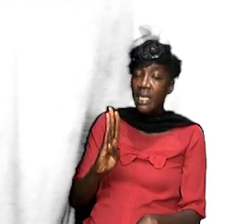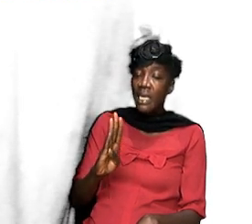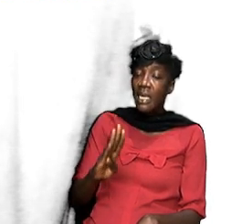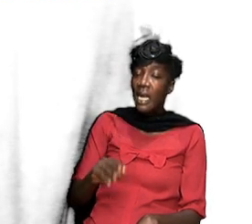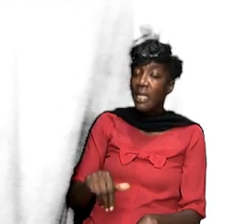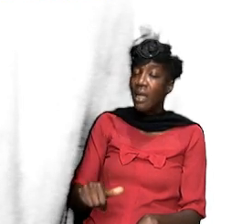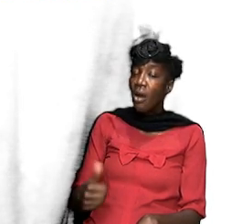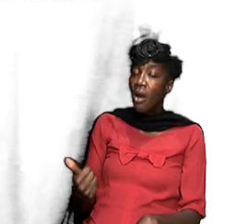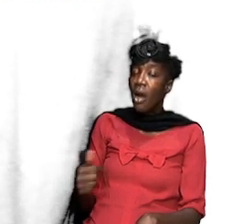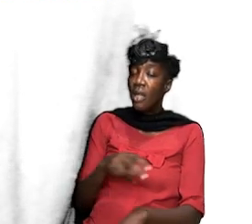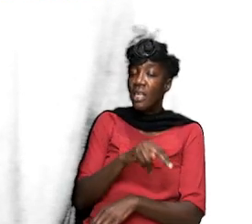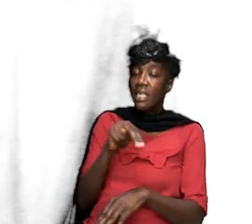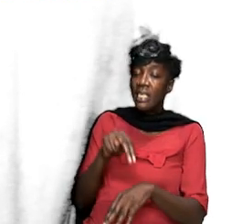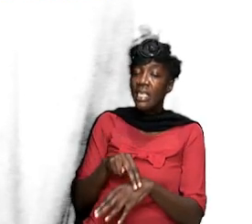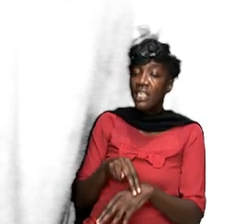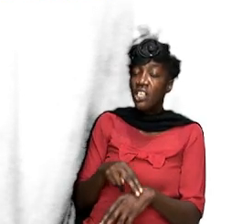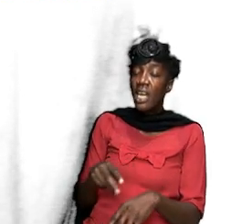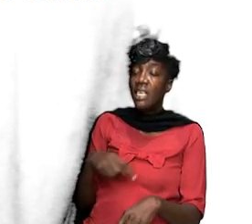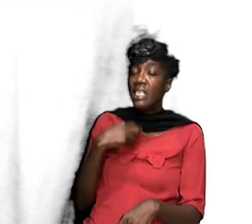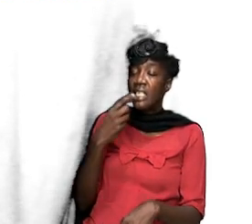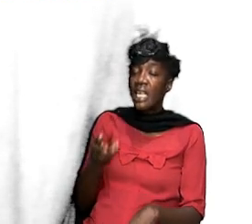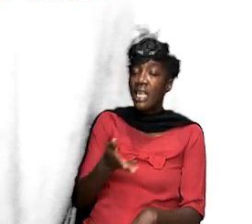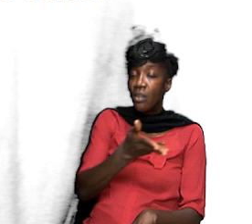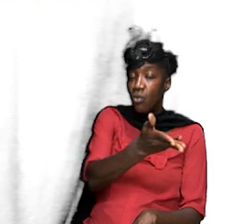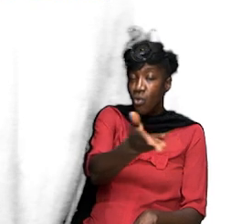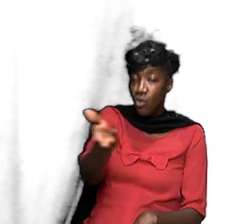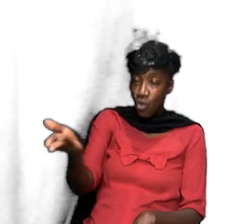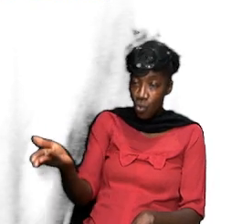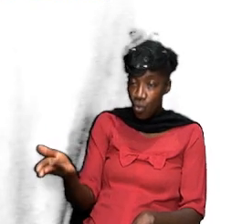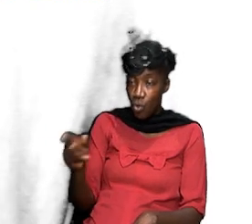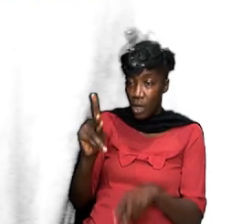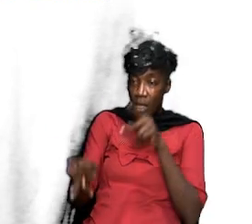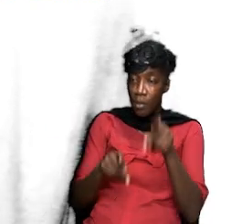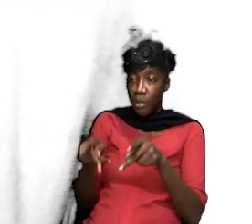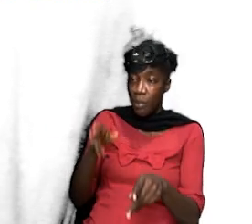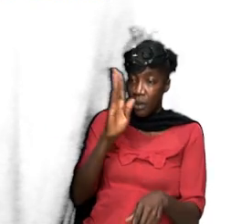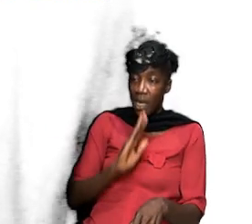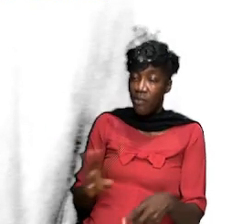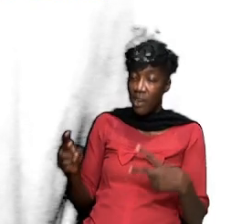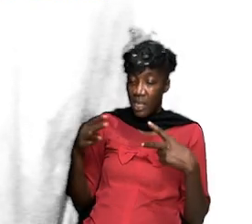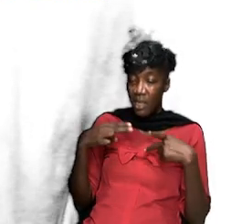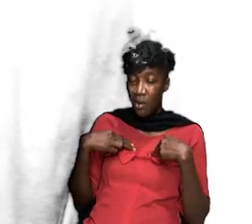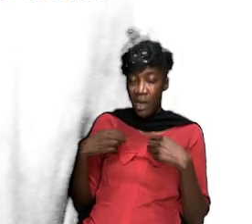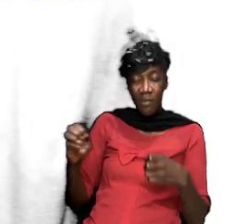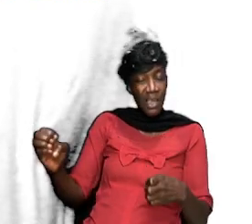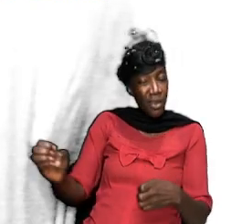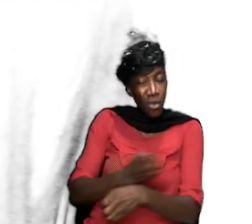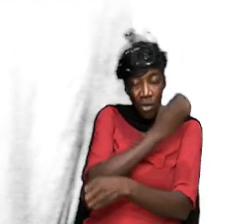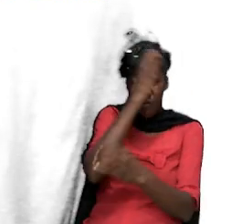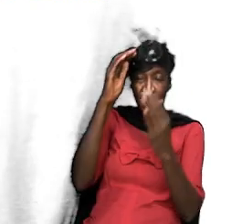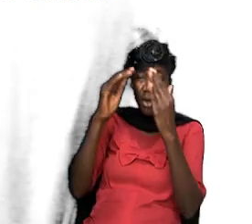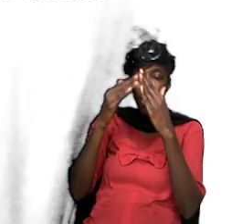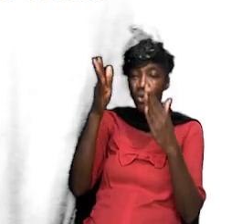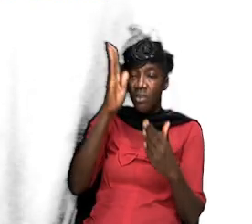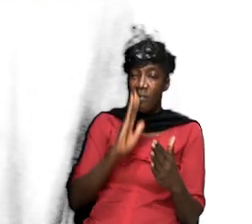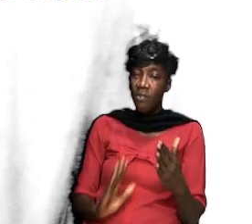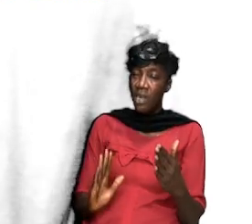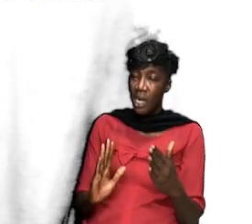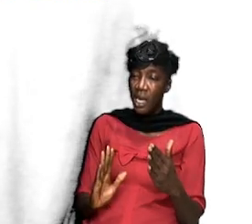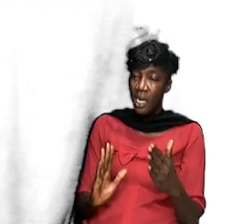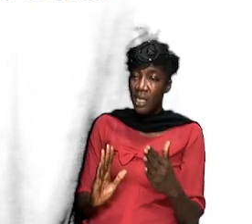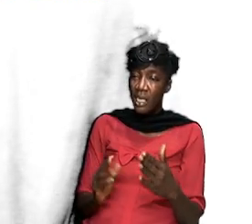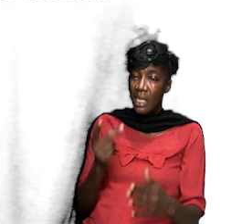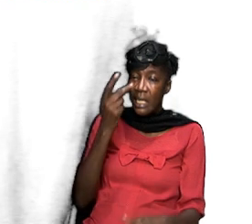nation. I am saying to us tonight, people of God, you have enough in the house of God. You